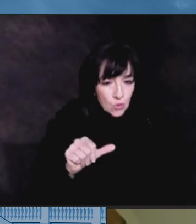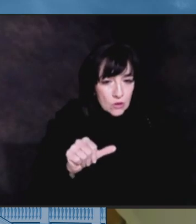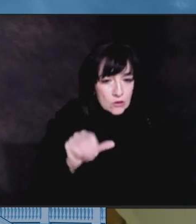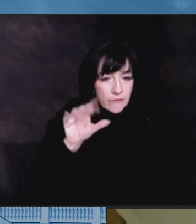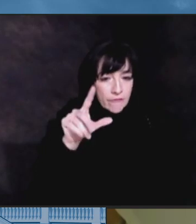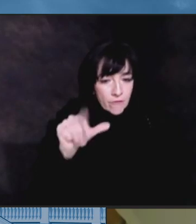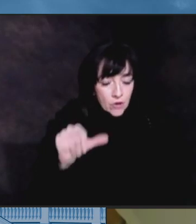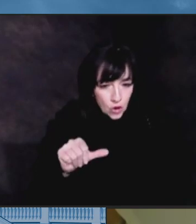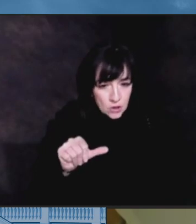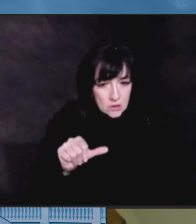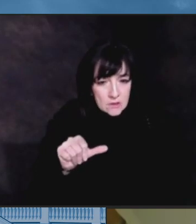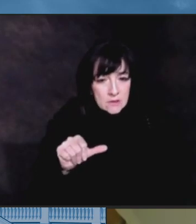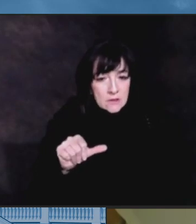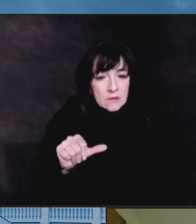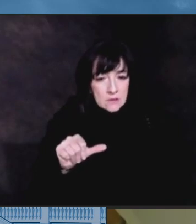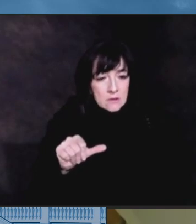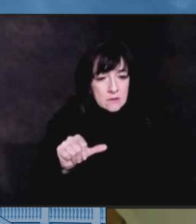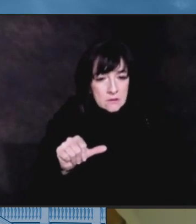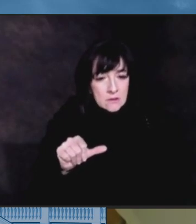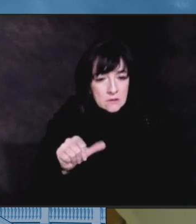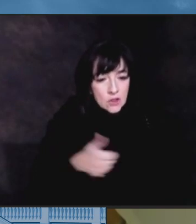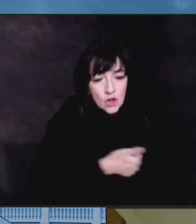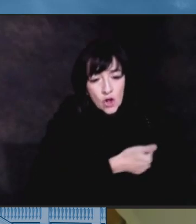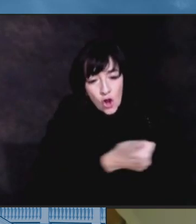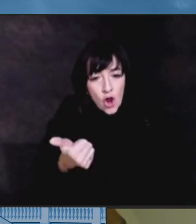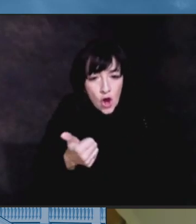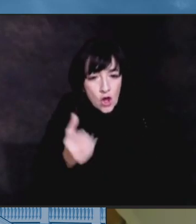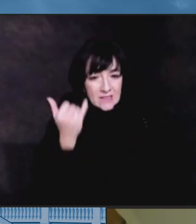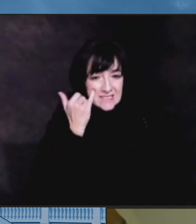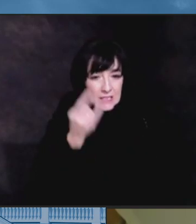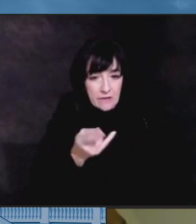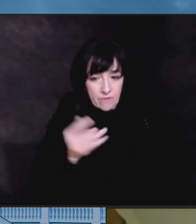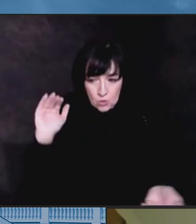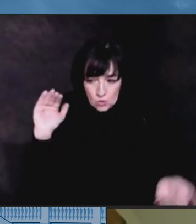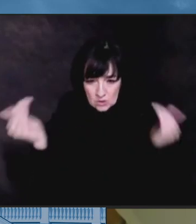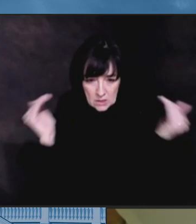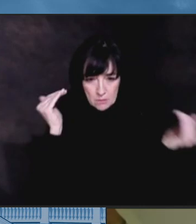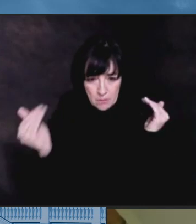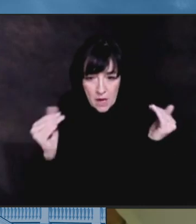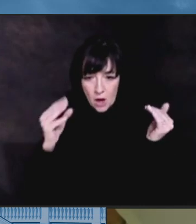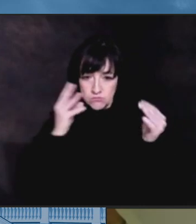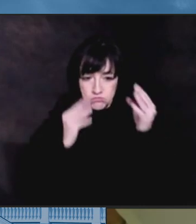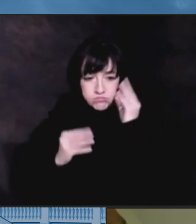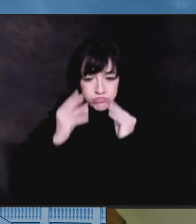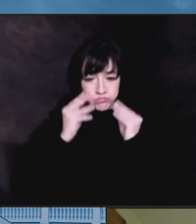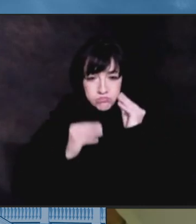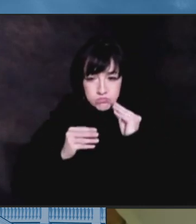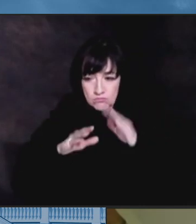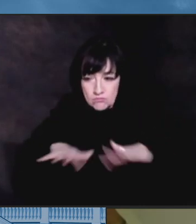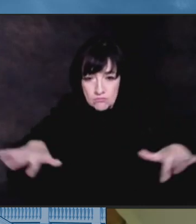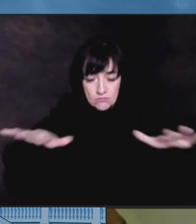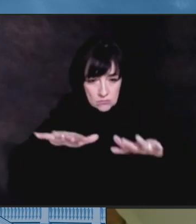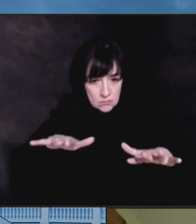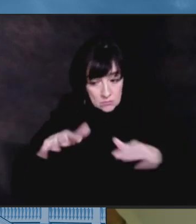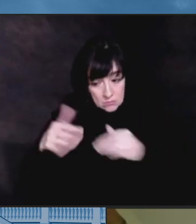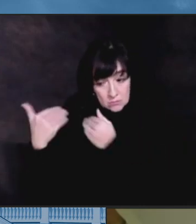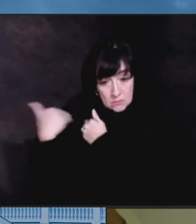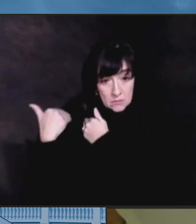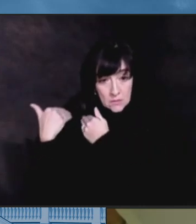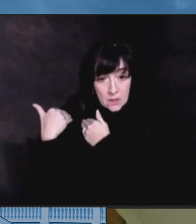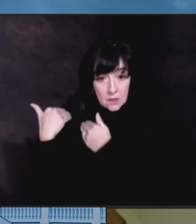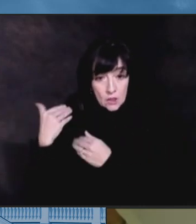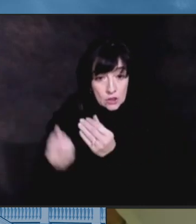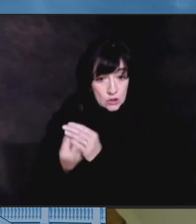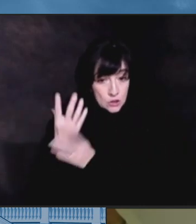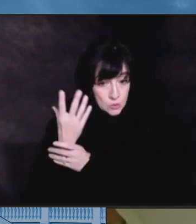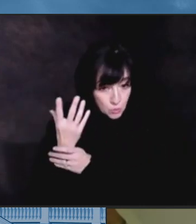Florida, and others, and just compare the experience of the spring. We followed CDC guidance. First of all, it